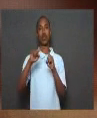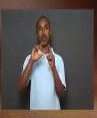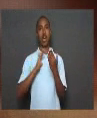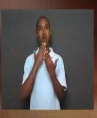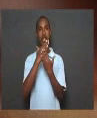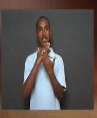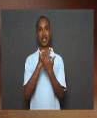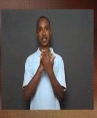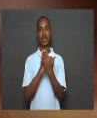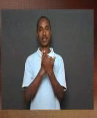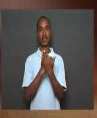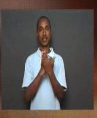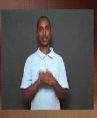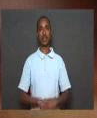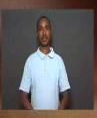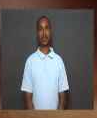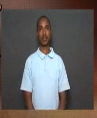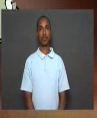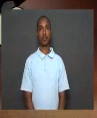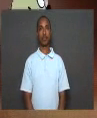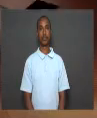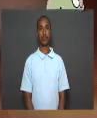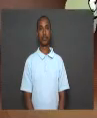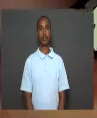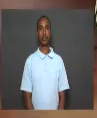Let's get back to our lesson.